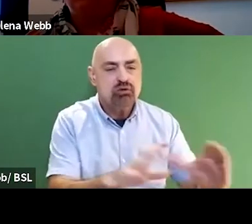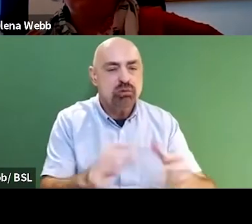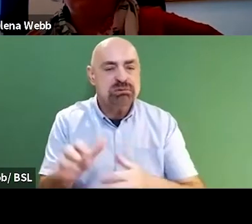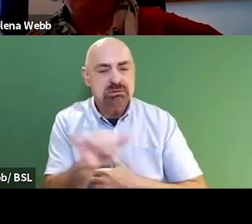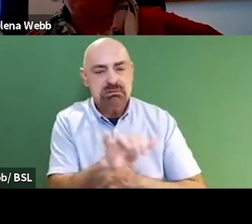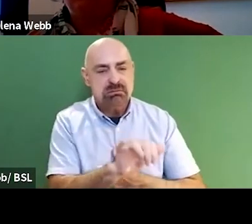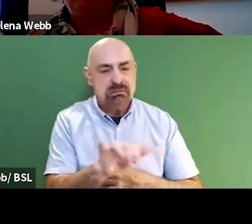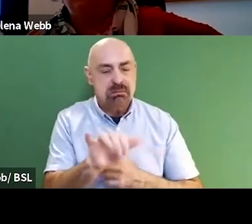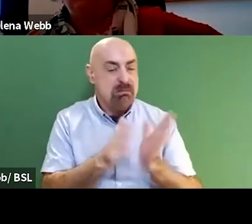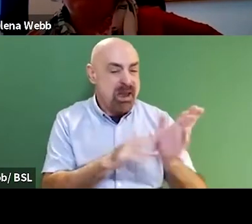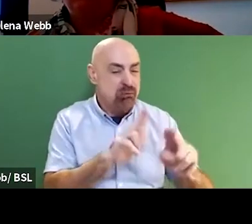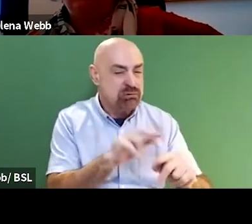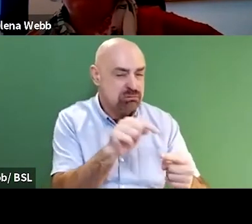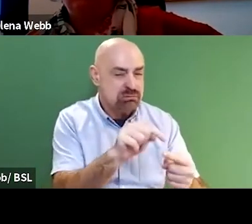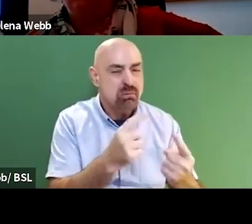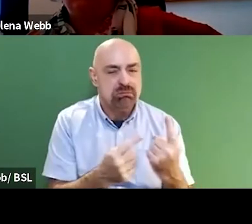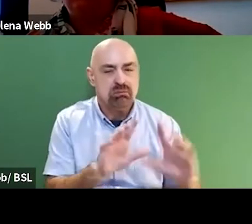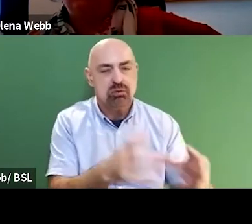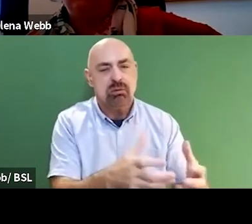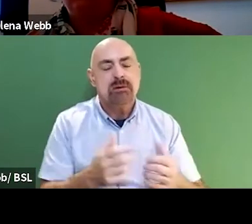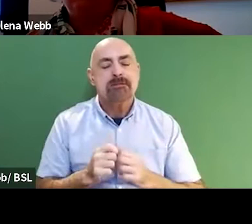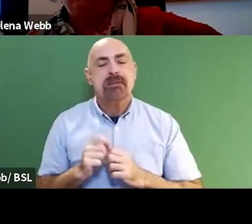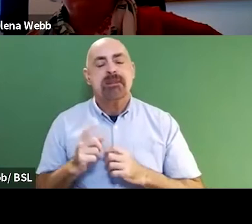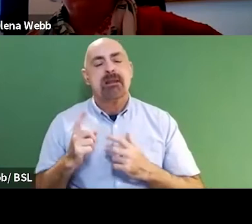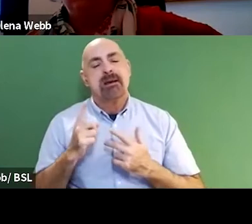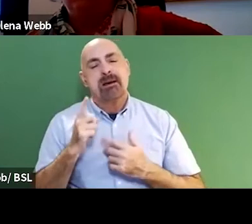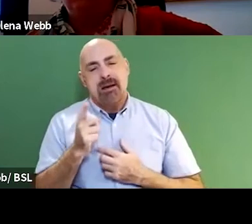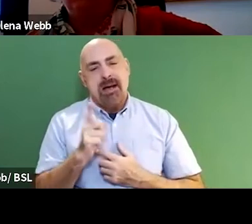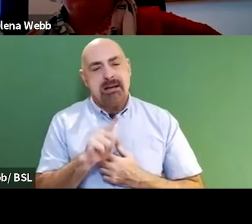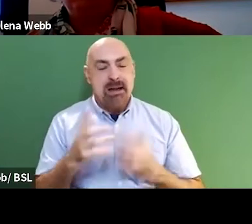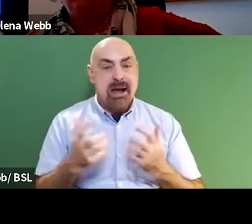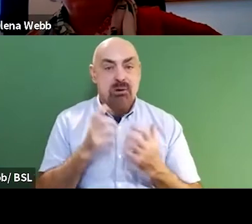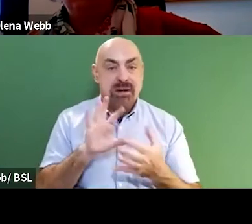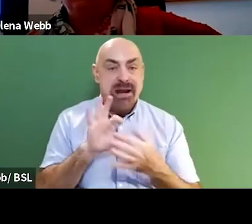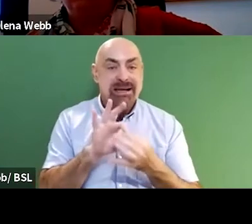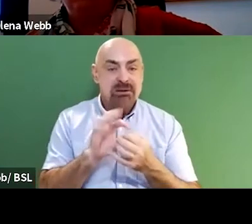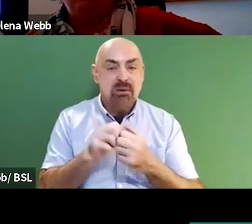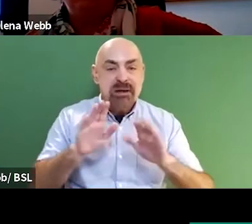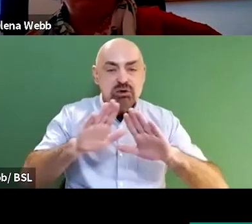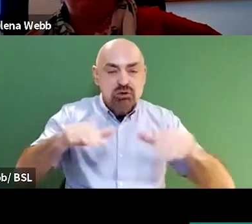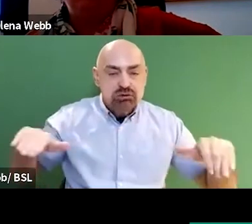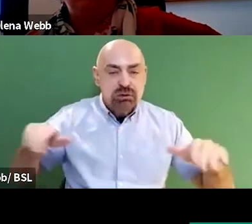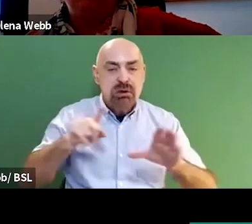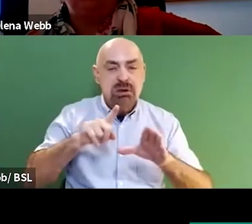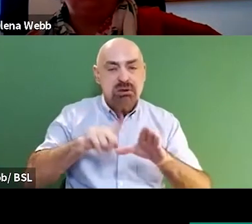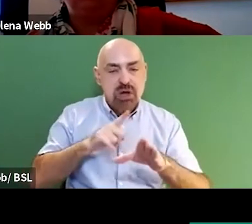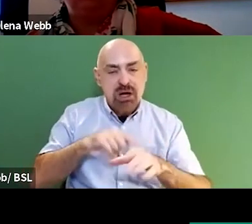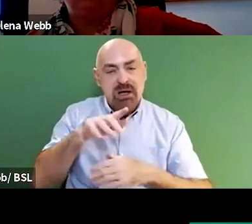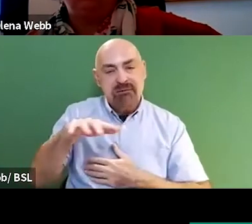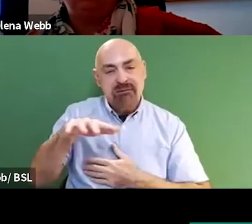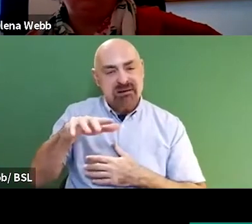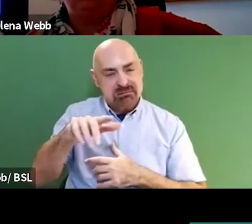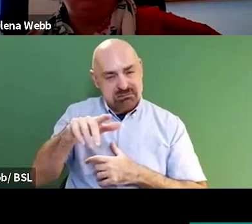parents. And another question has been around engaging with children and families with special education needs